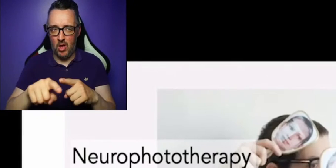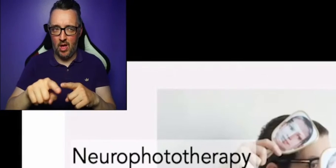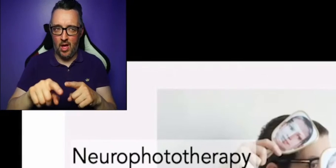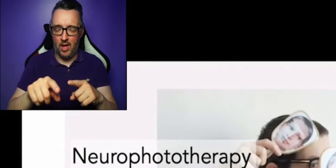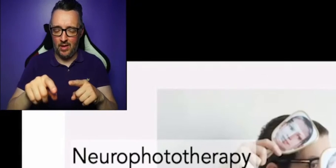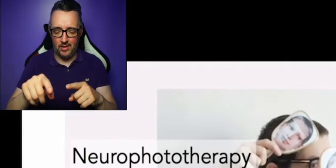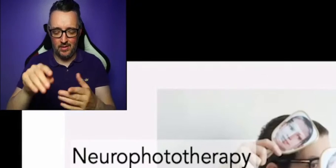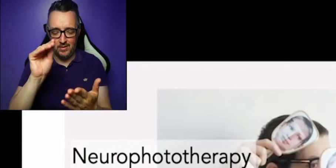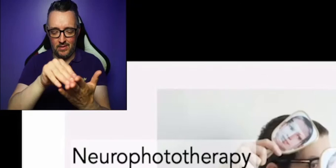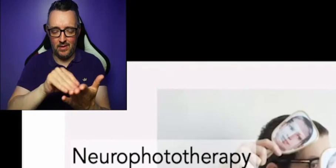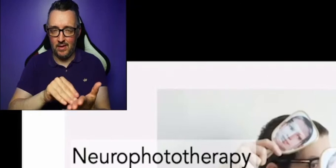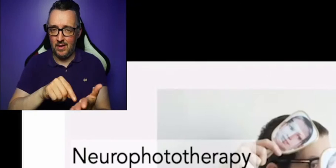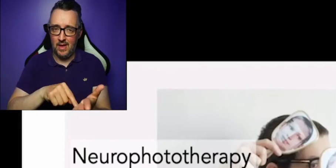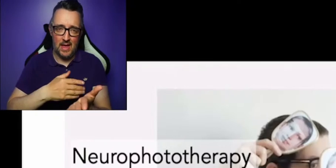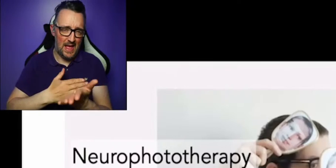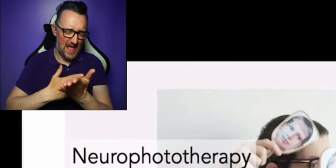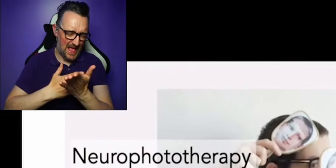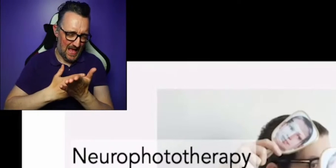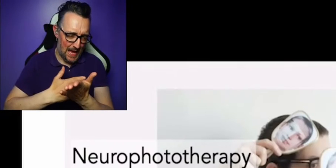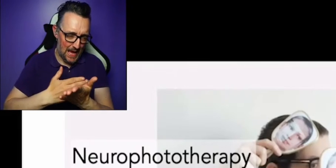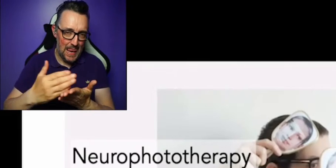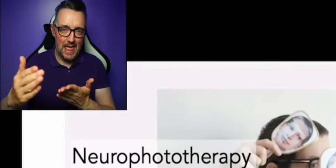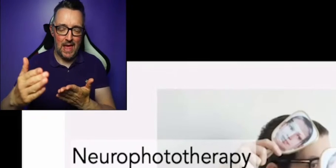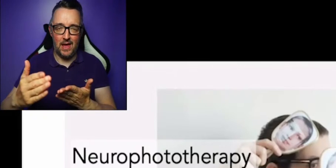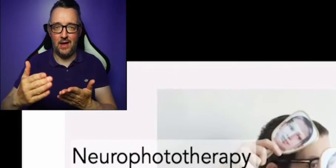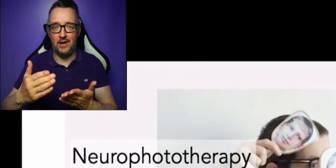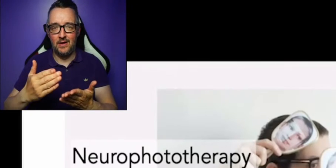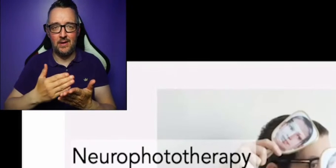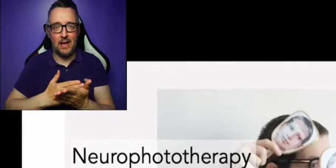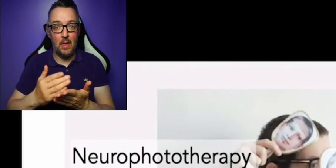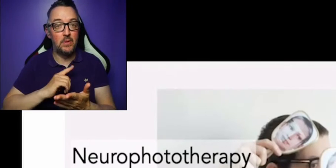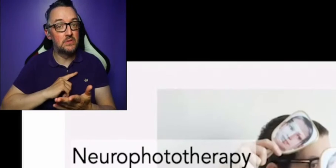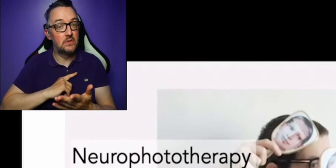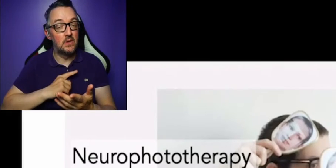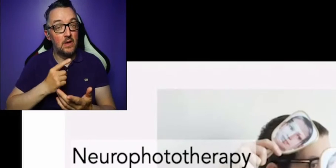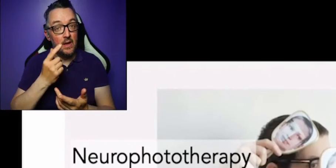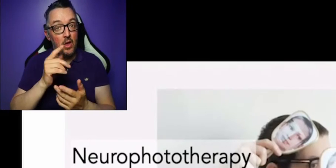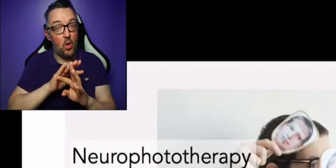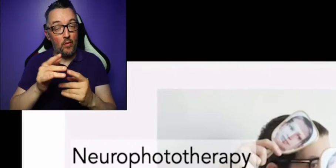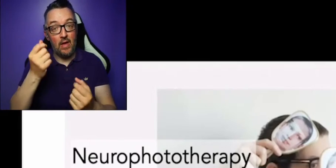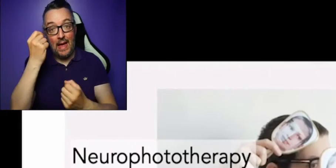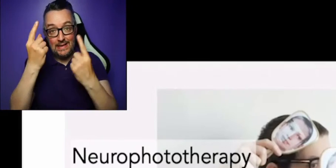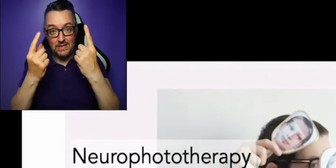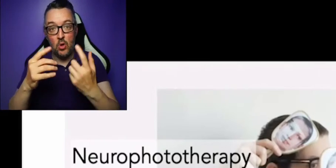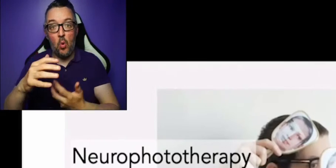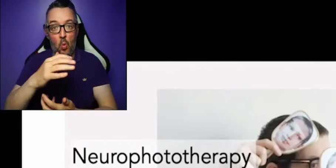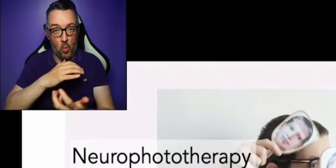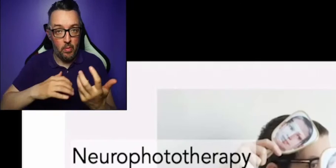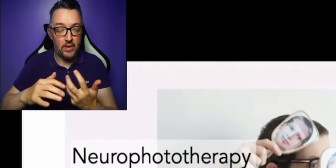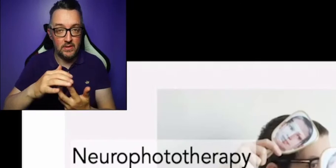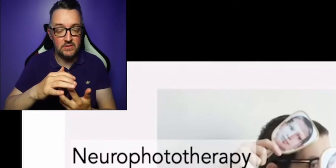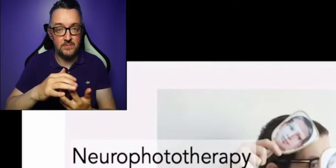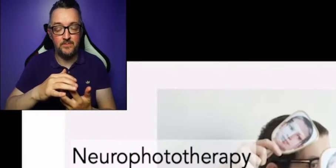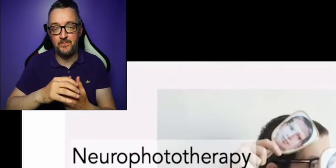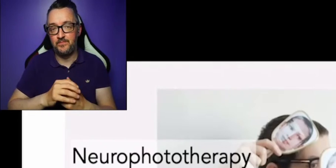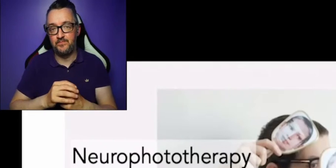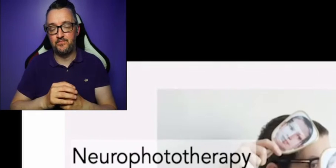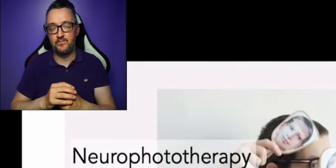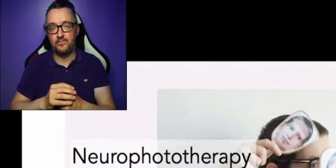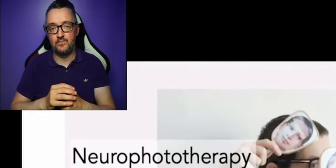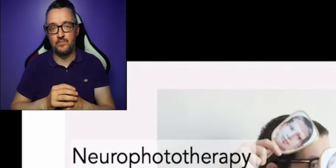to be very clear in how I express quite complex ideas. Mm-hmm. So that was quite challenging. But